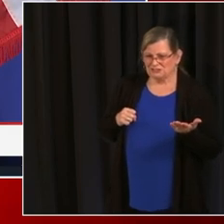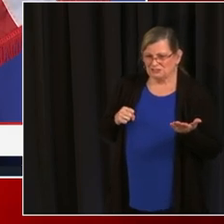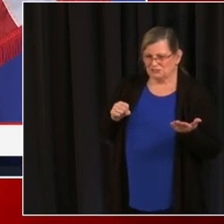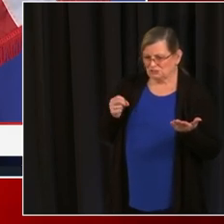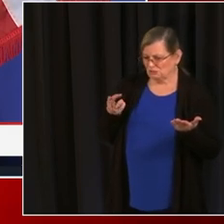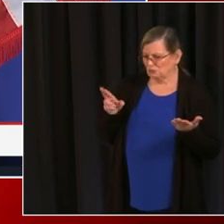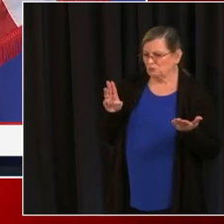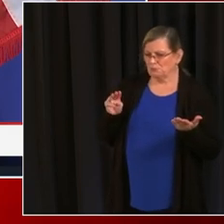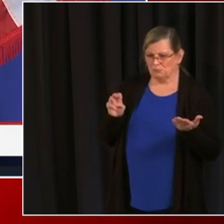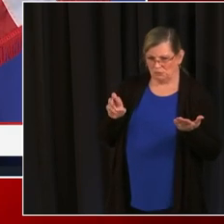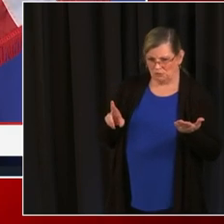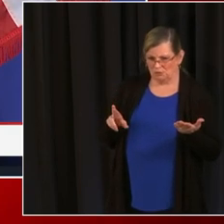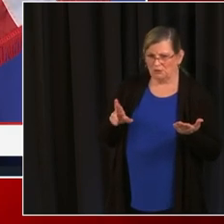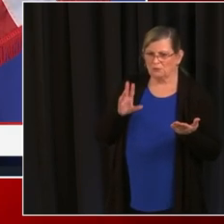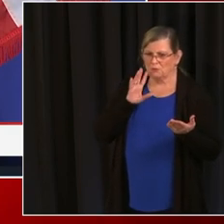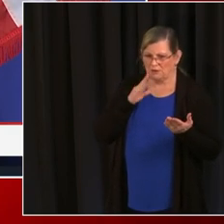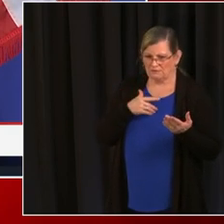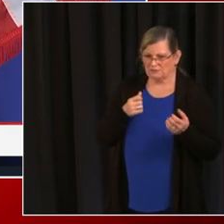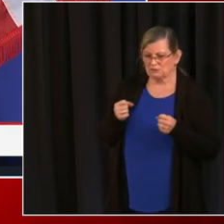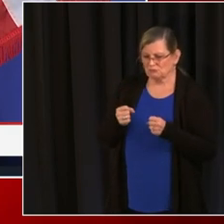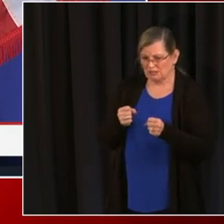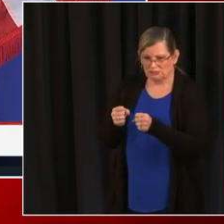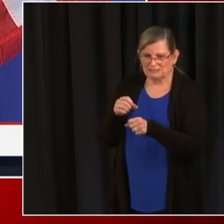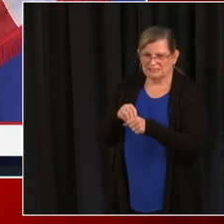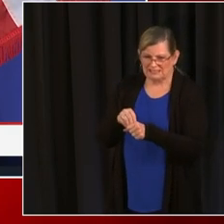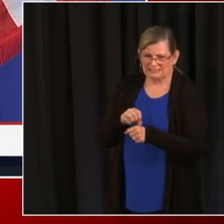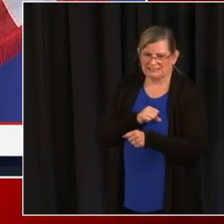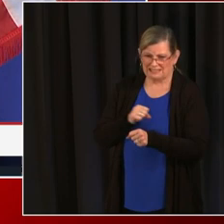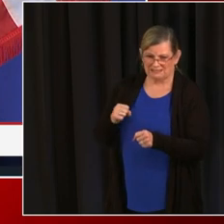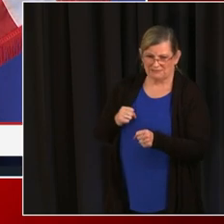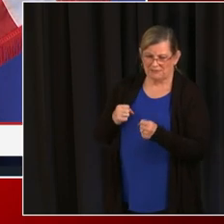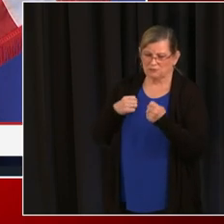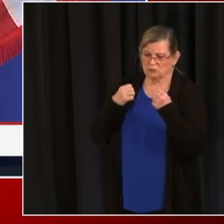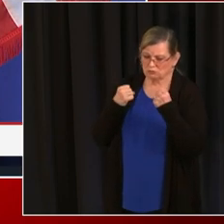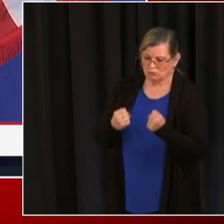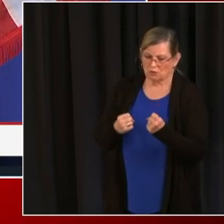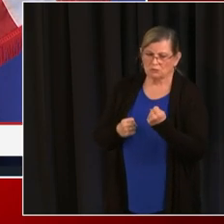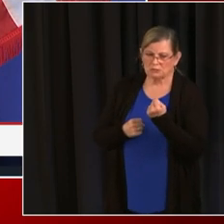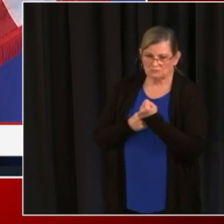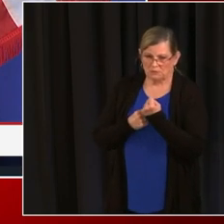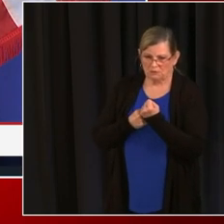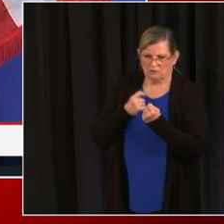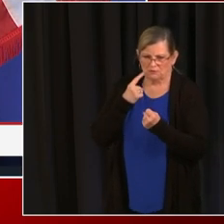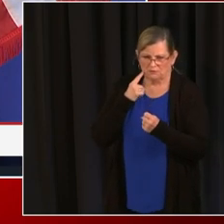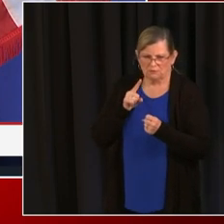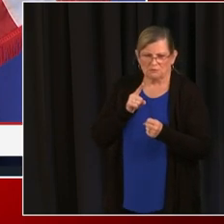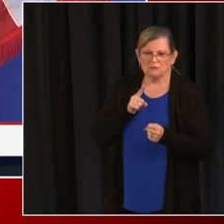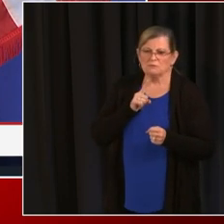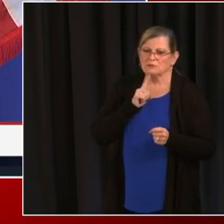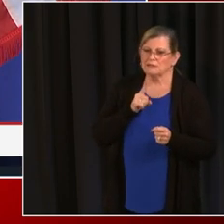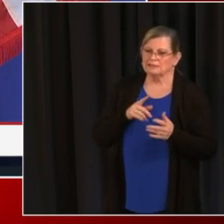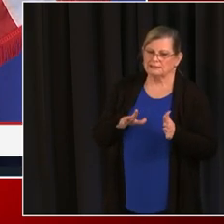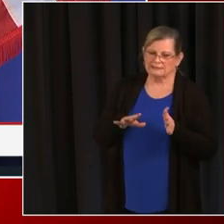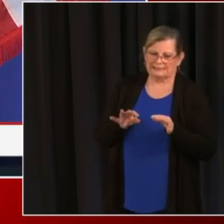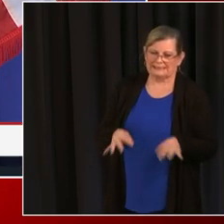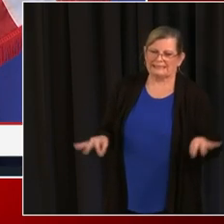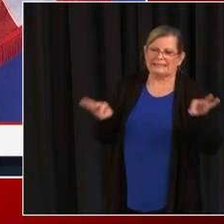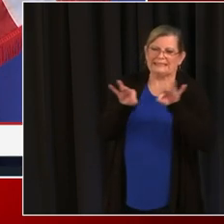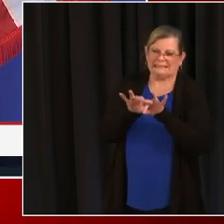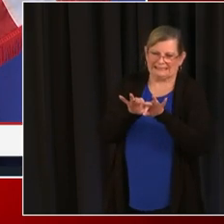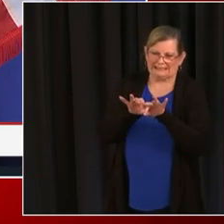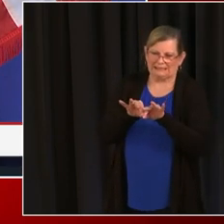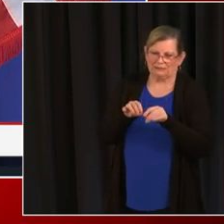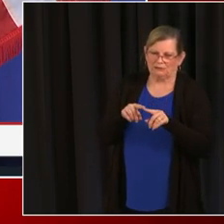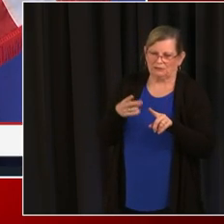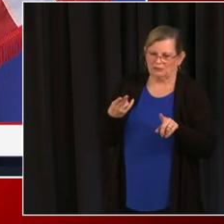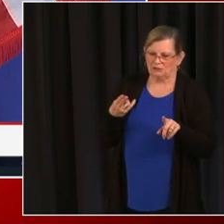a strategy in the Senate, as well as the strong support of President Biden. I think both will be key